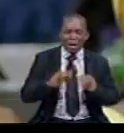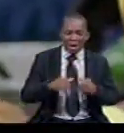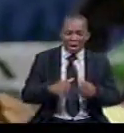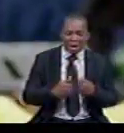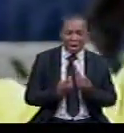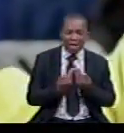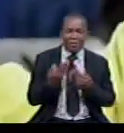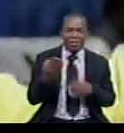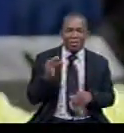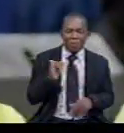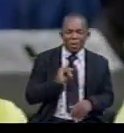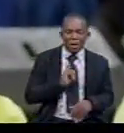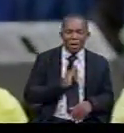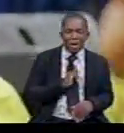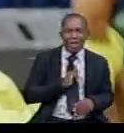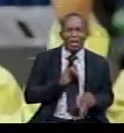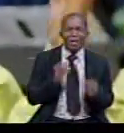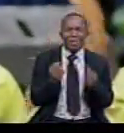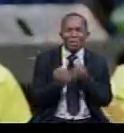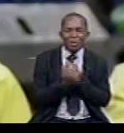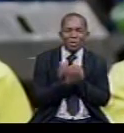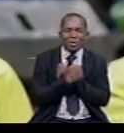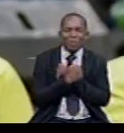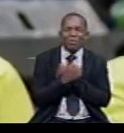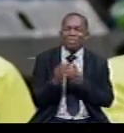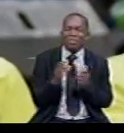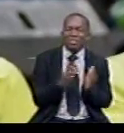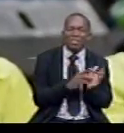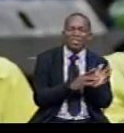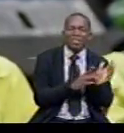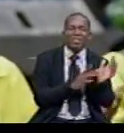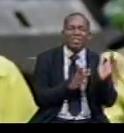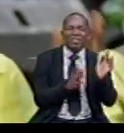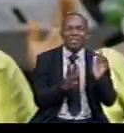oh, how I love